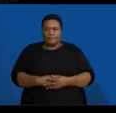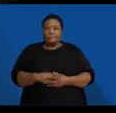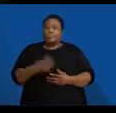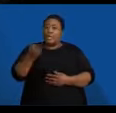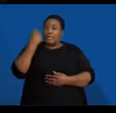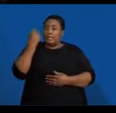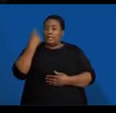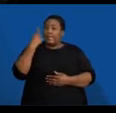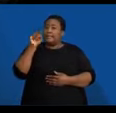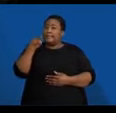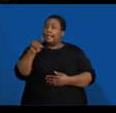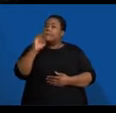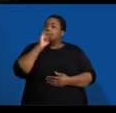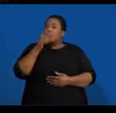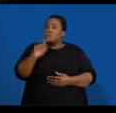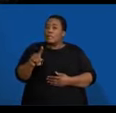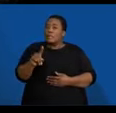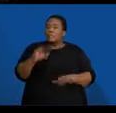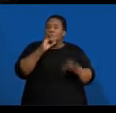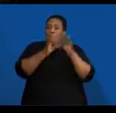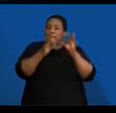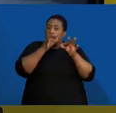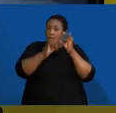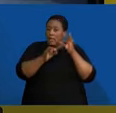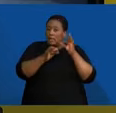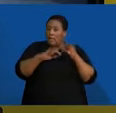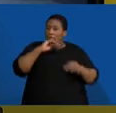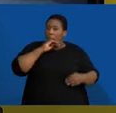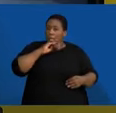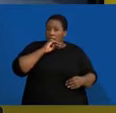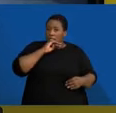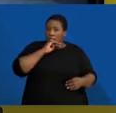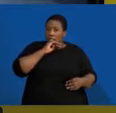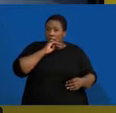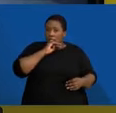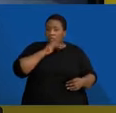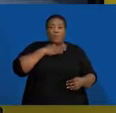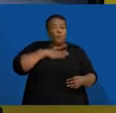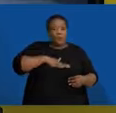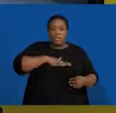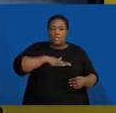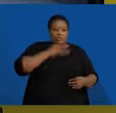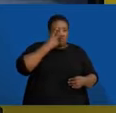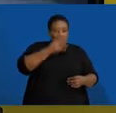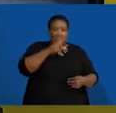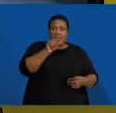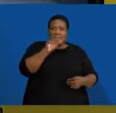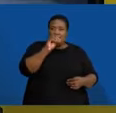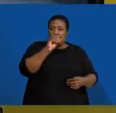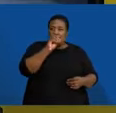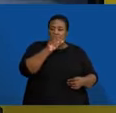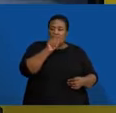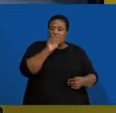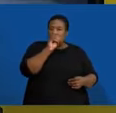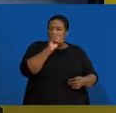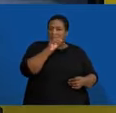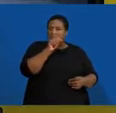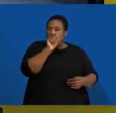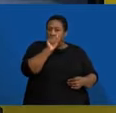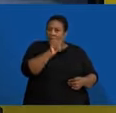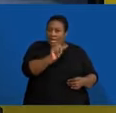understand what that means first. Simplify means we don't want to see tan. So tan theta or tan x.